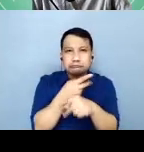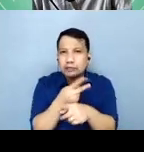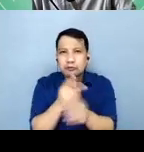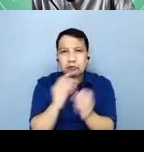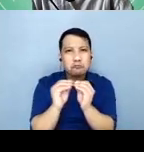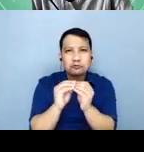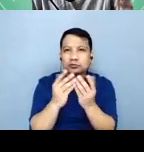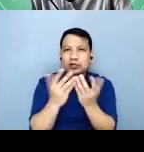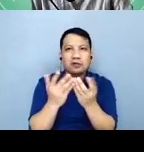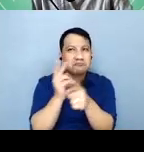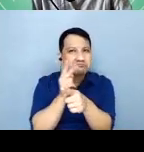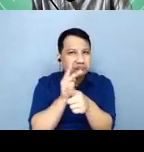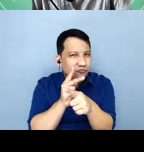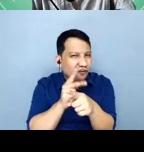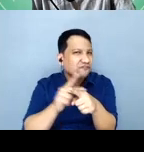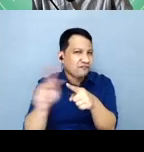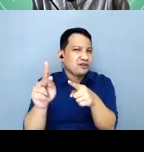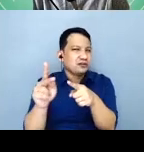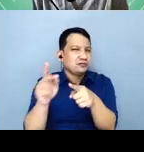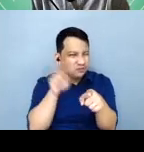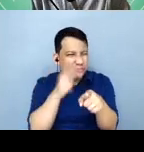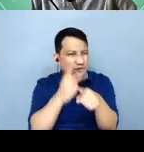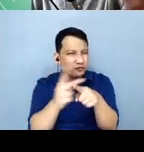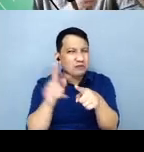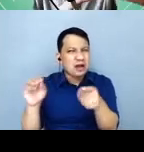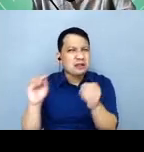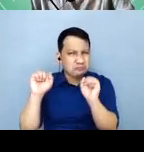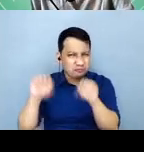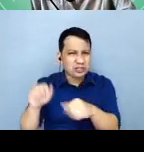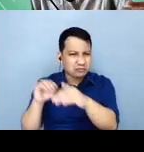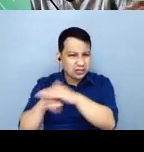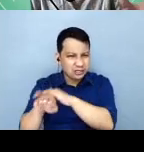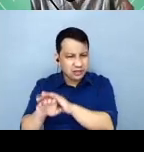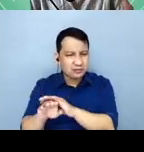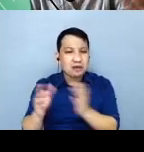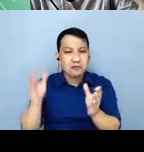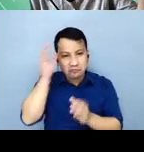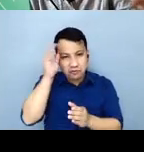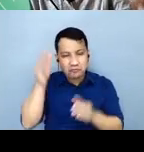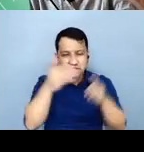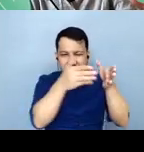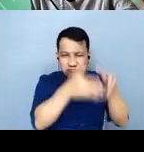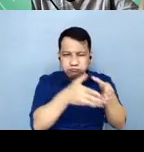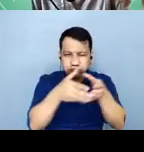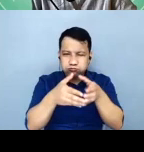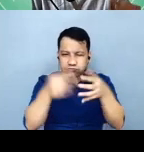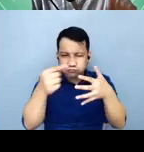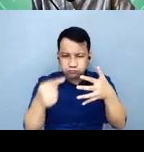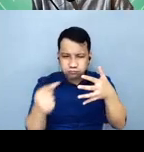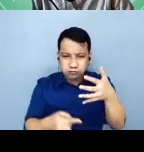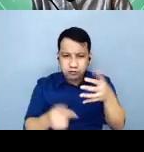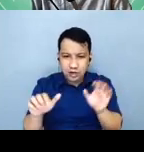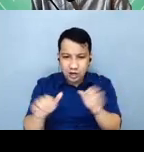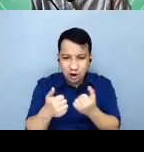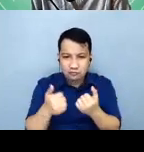looks professional, but still can be accessible to most. Conceptually, we can break it down and put in more thought into how